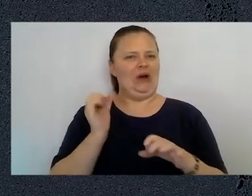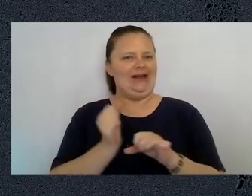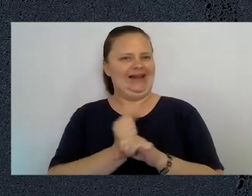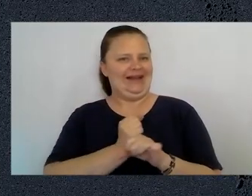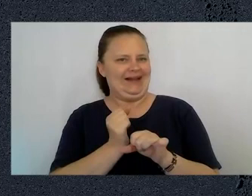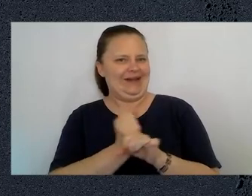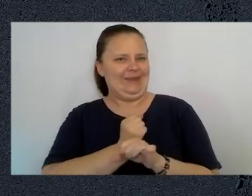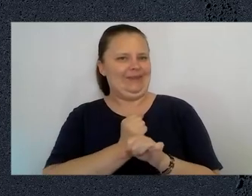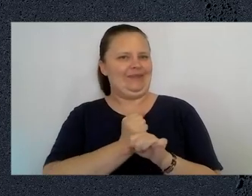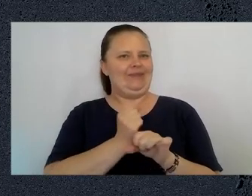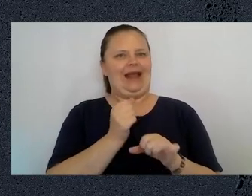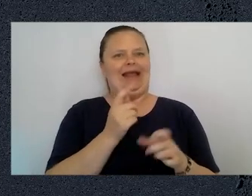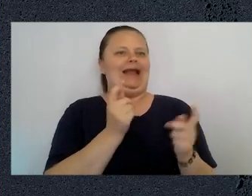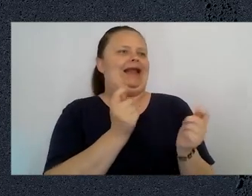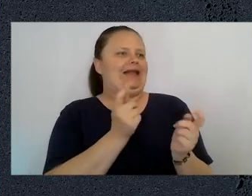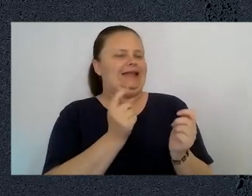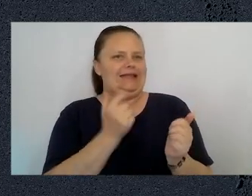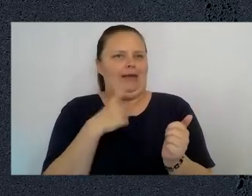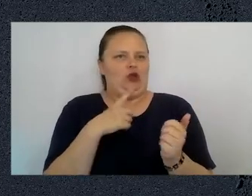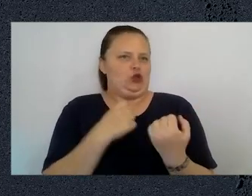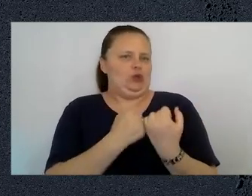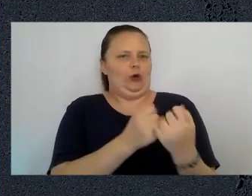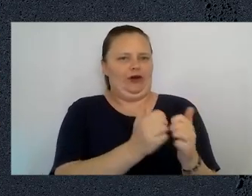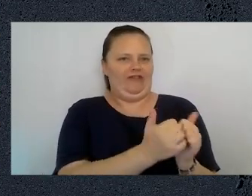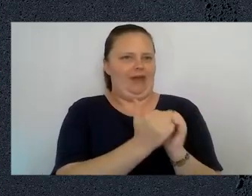finding a supportive partner? It just makes it easier because you're you.